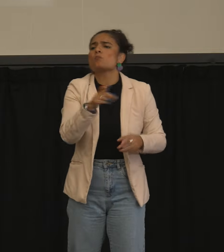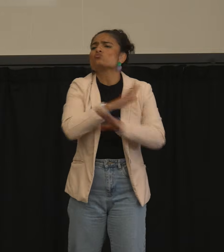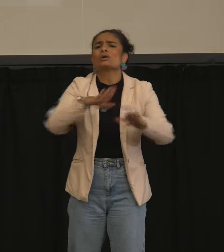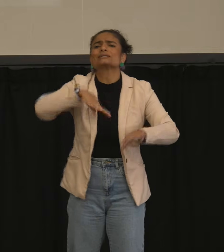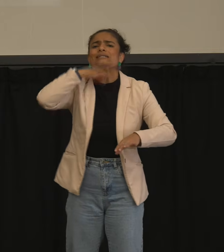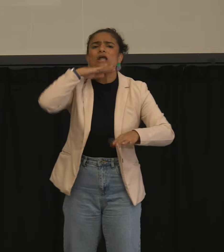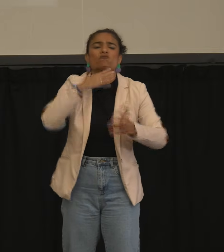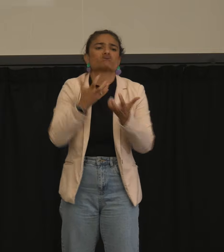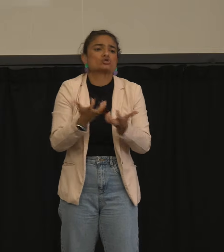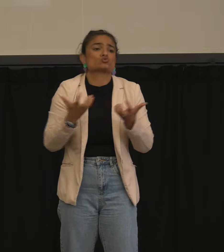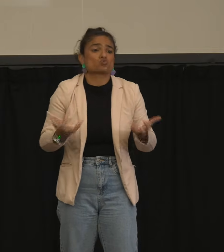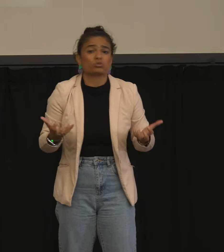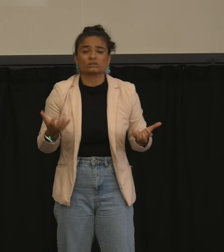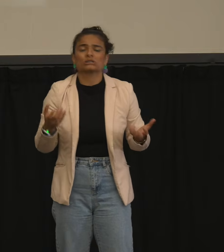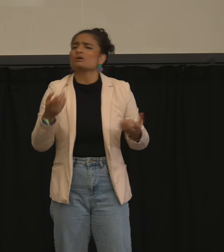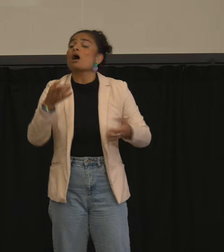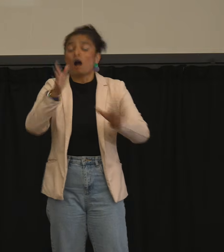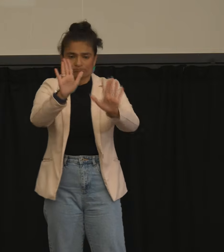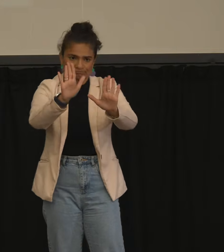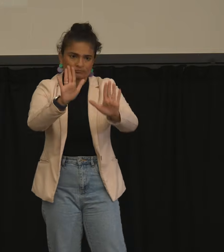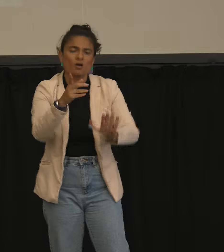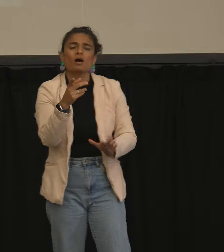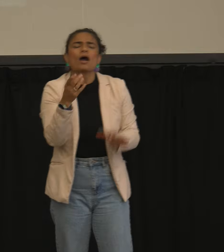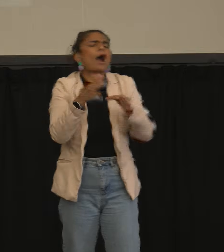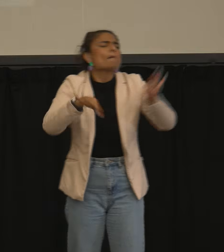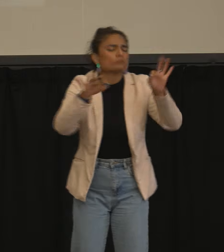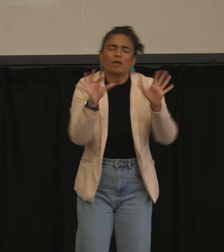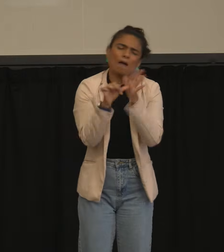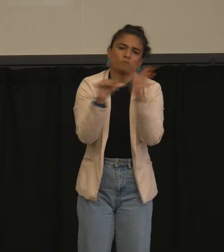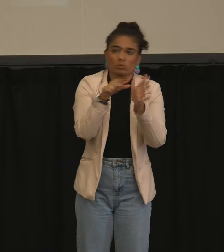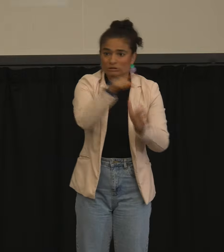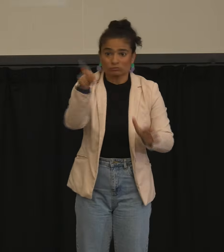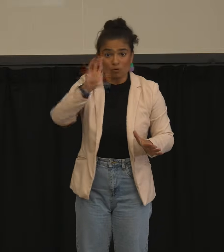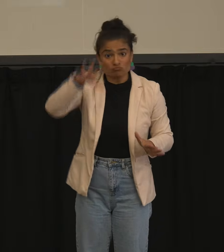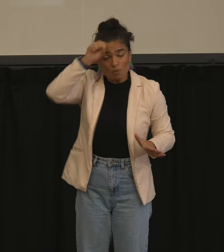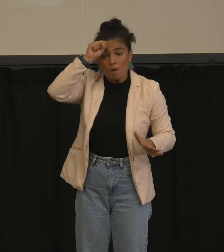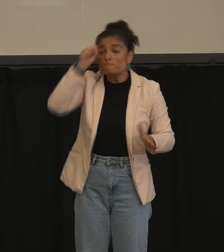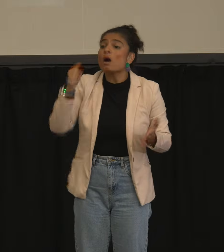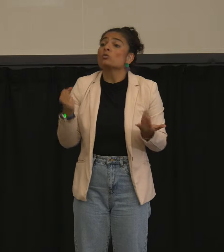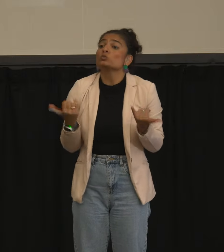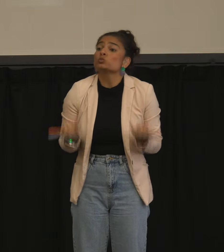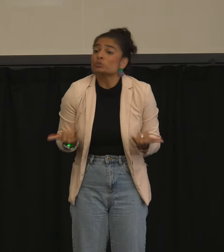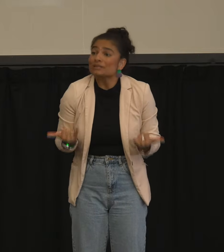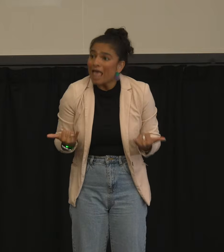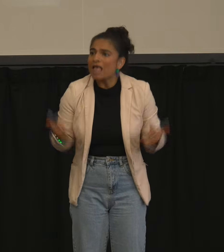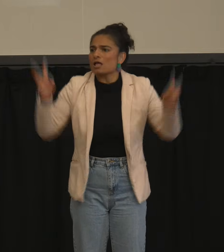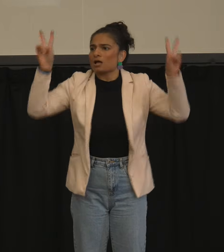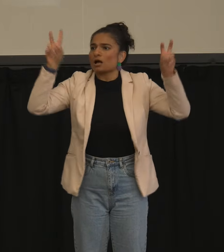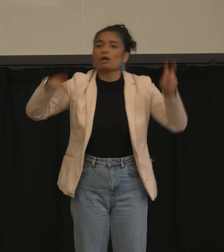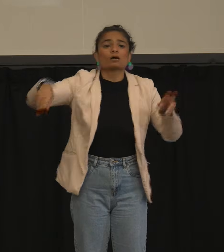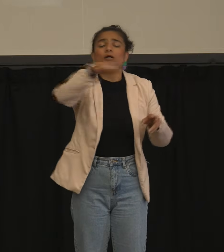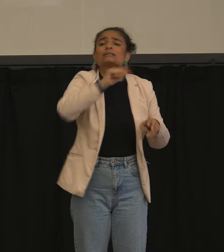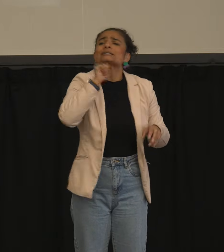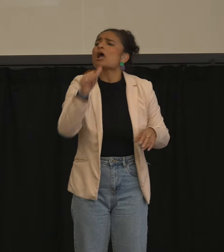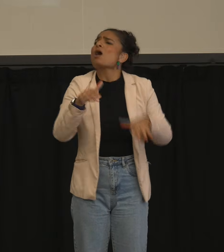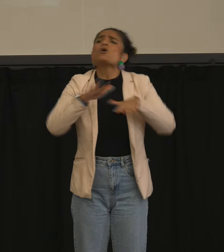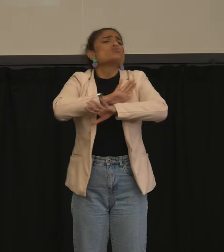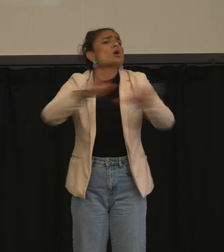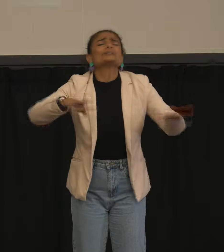Okay, there was a comment online saying that there's not enough resources. It's important that you remember that